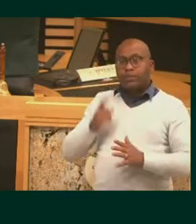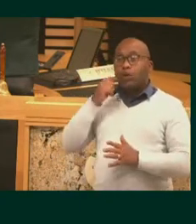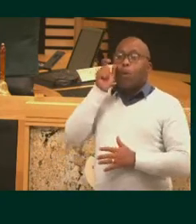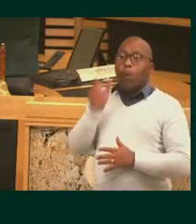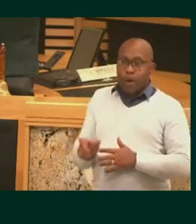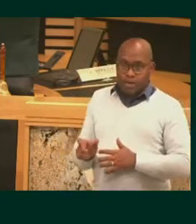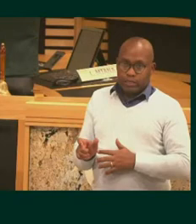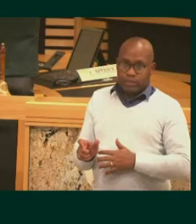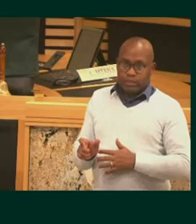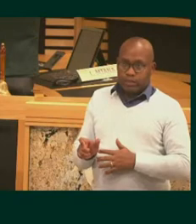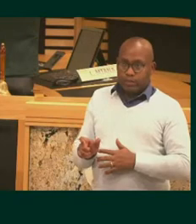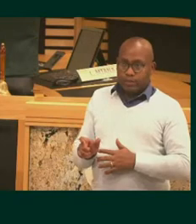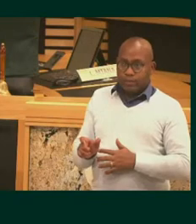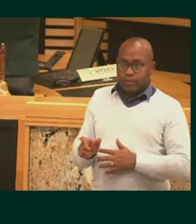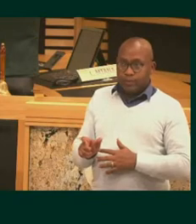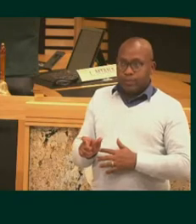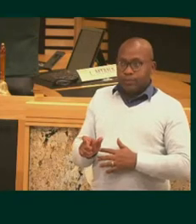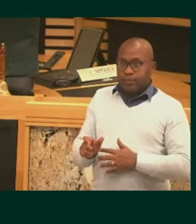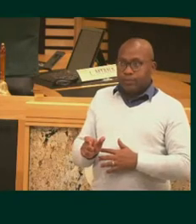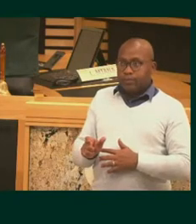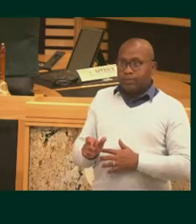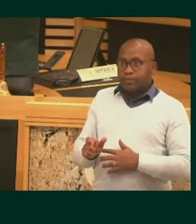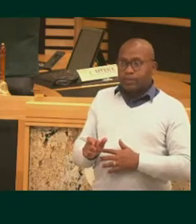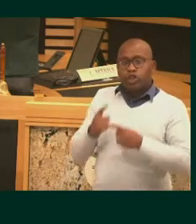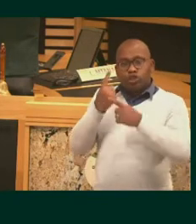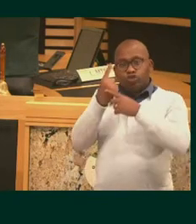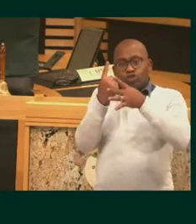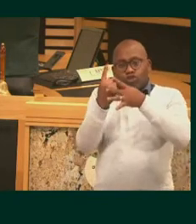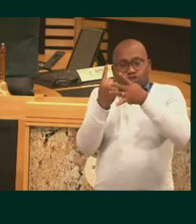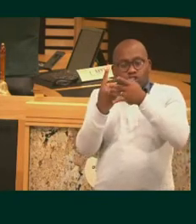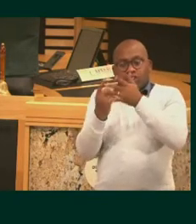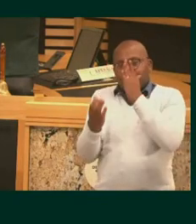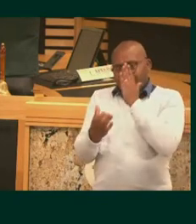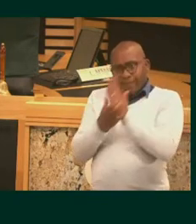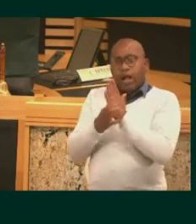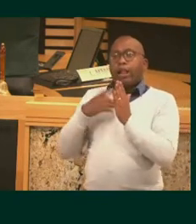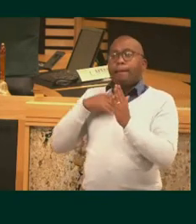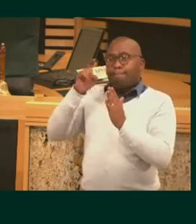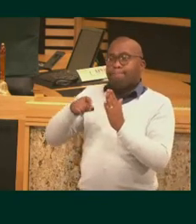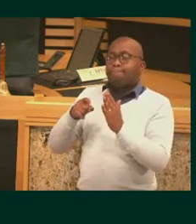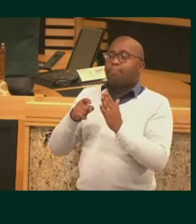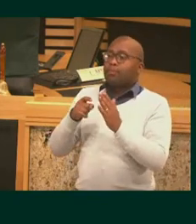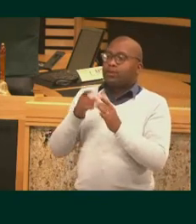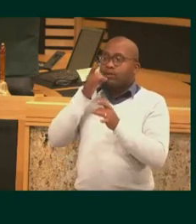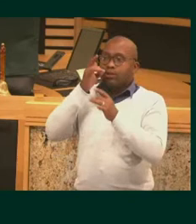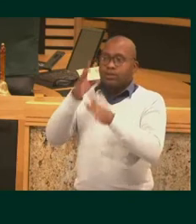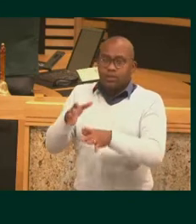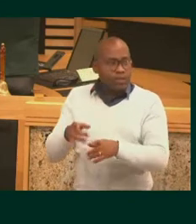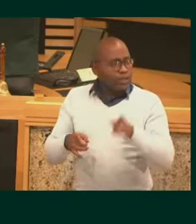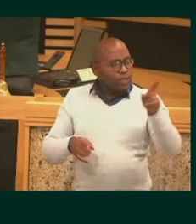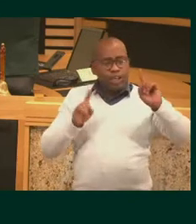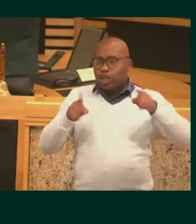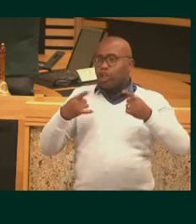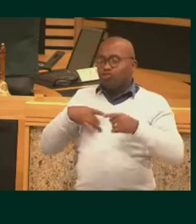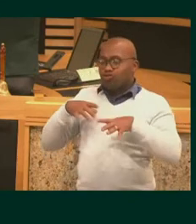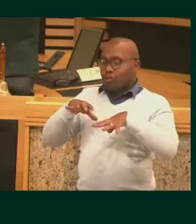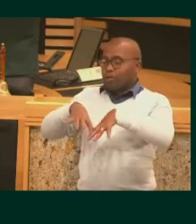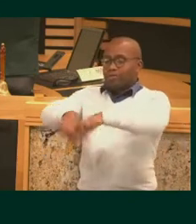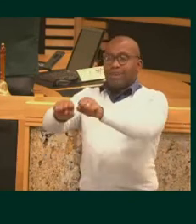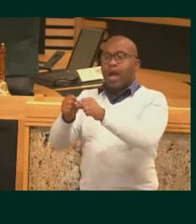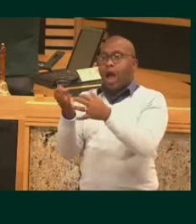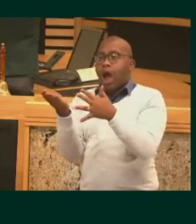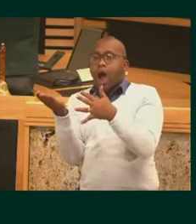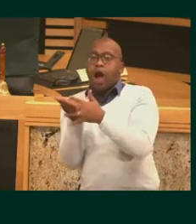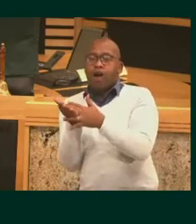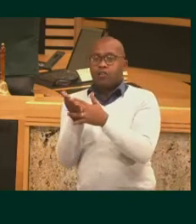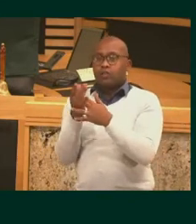update on each case so that that's work in progress so they must not hijack the process that underway and pretend as if they are the